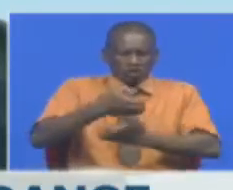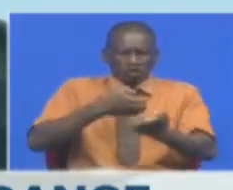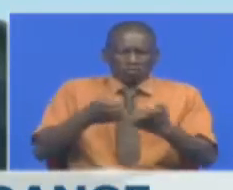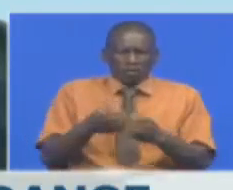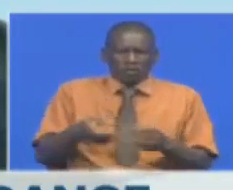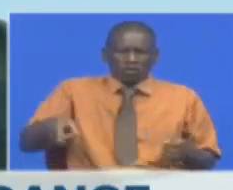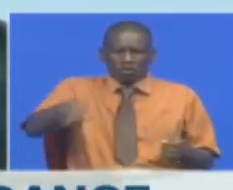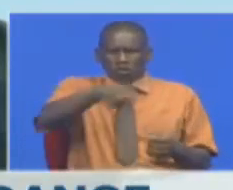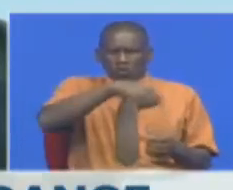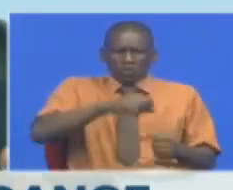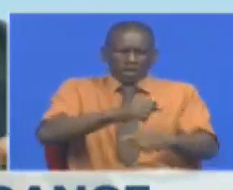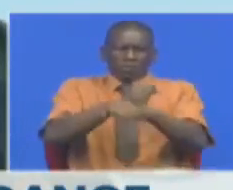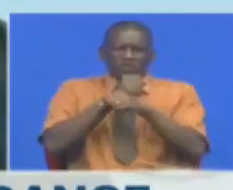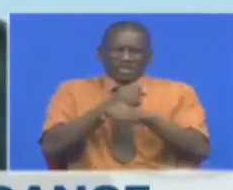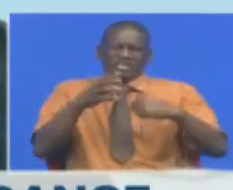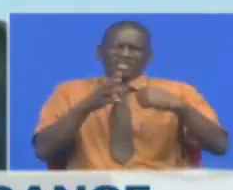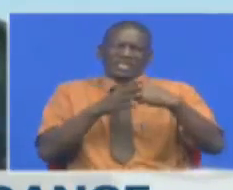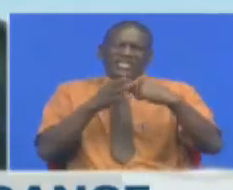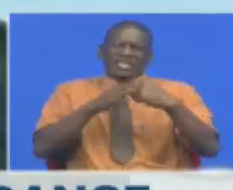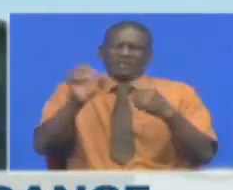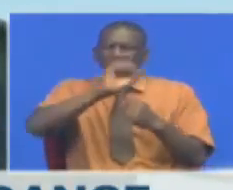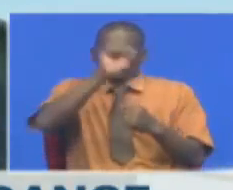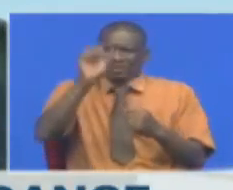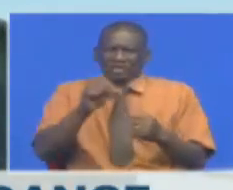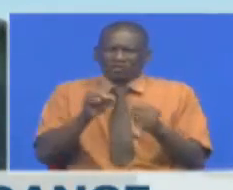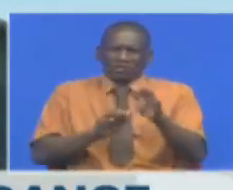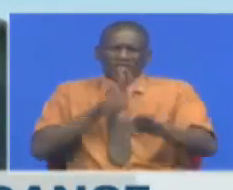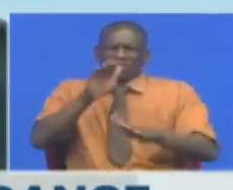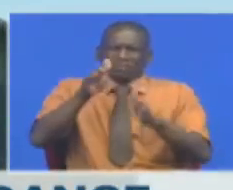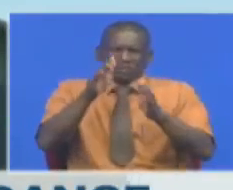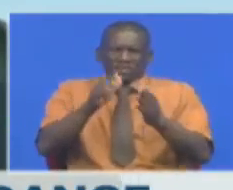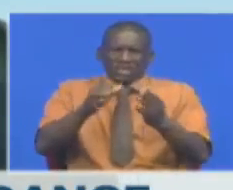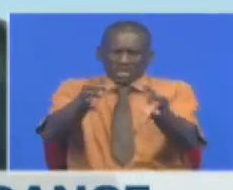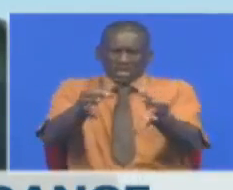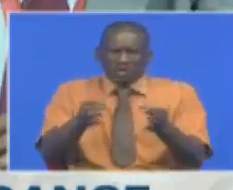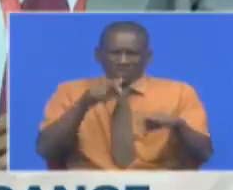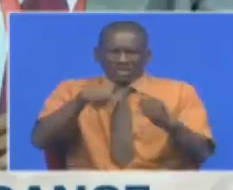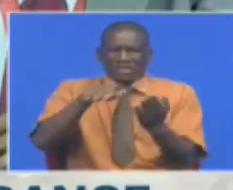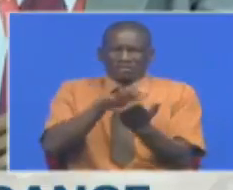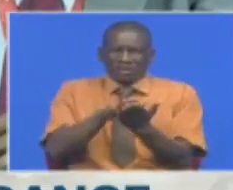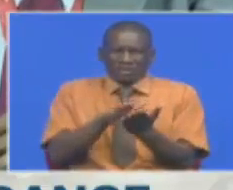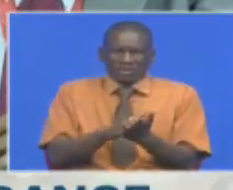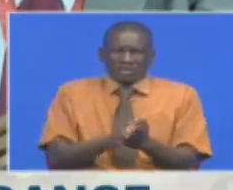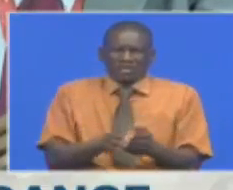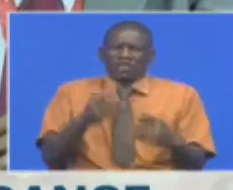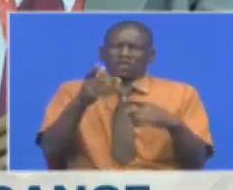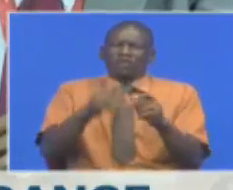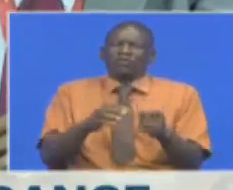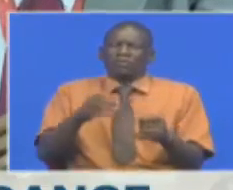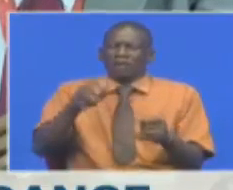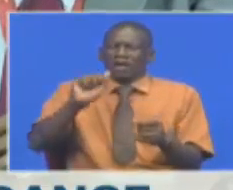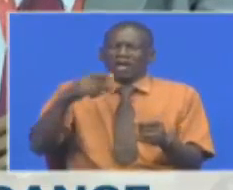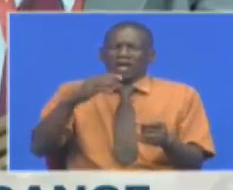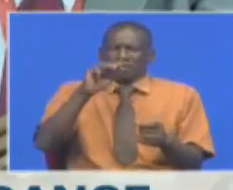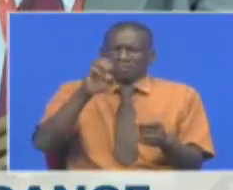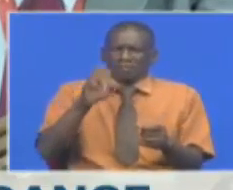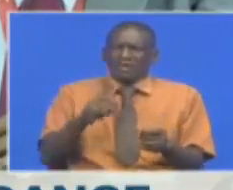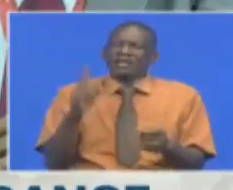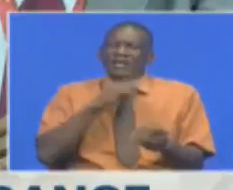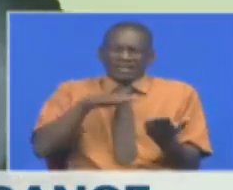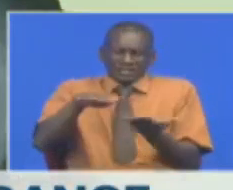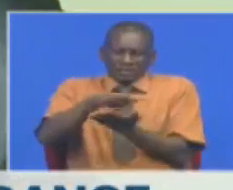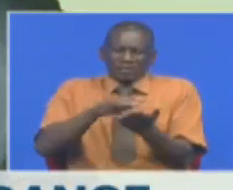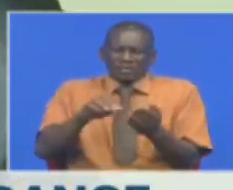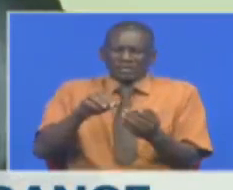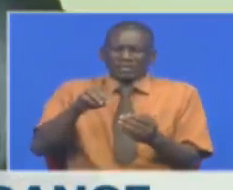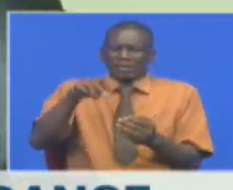are protecting 99% of the deposit accounts in our banks. According to Ahmed, the risk-based premium